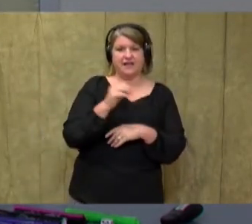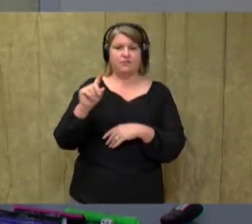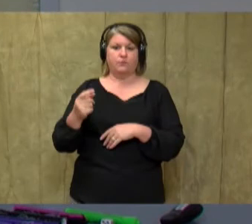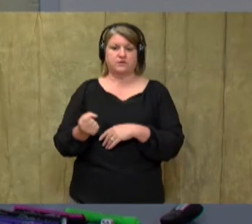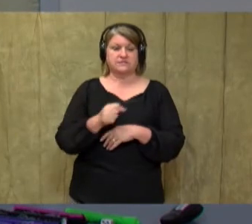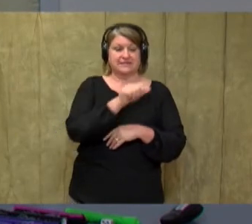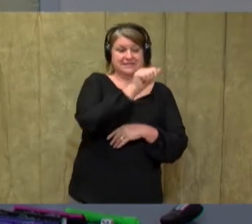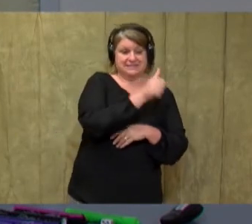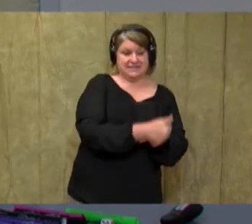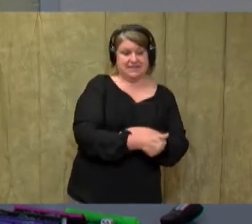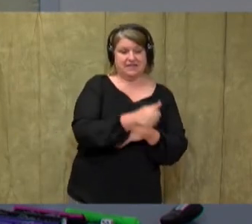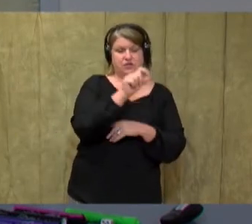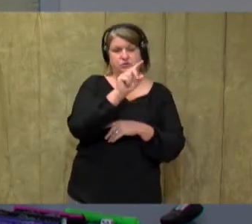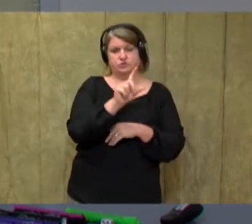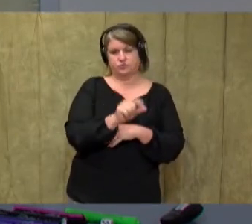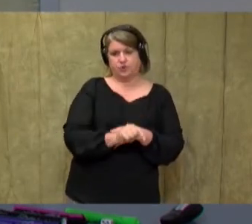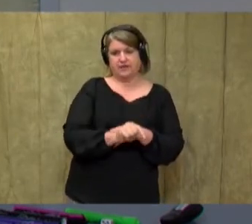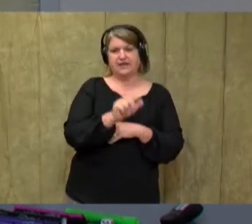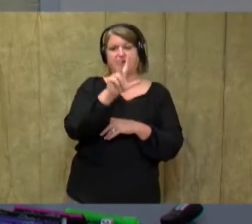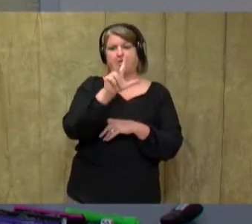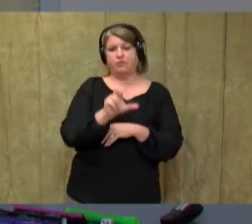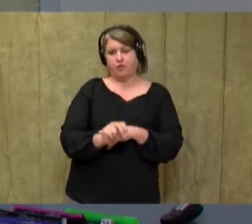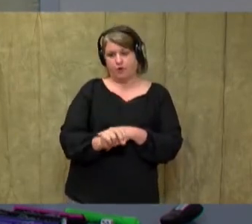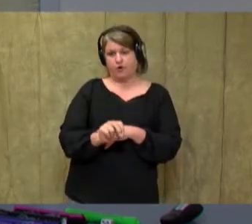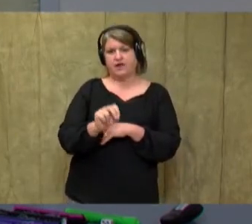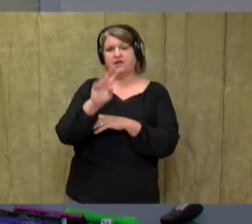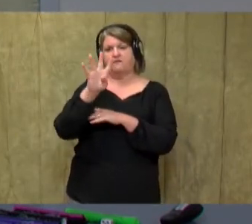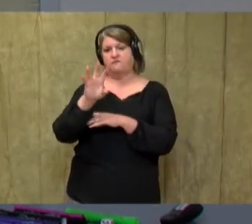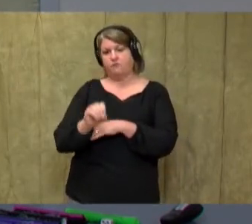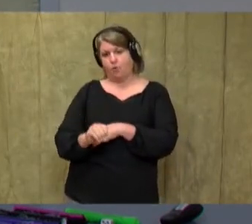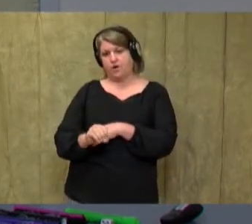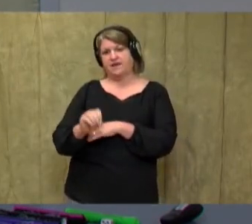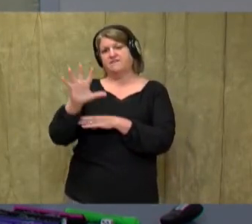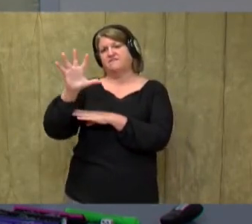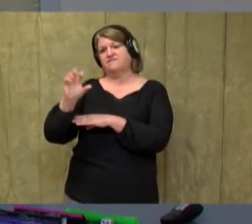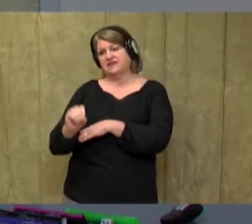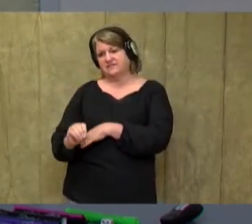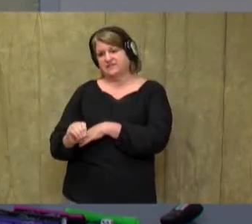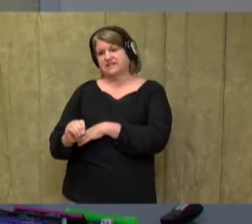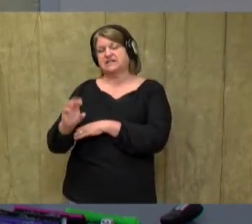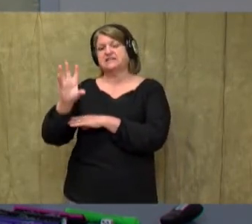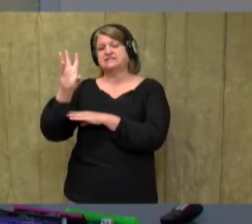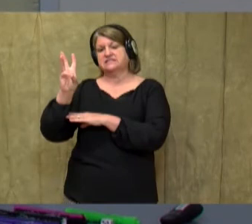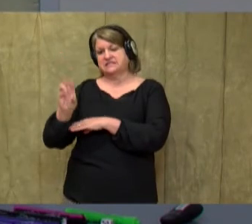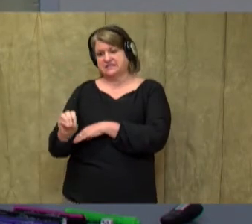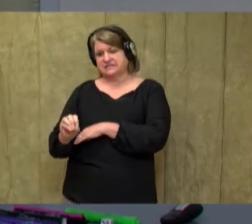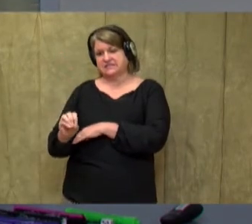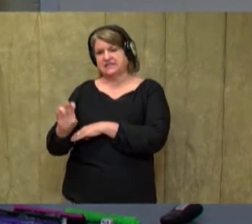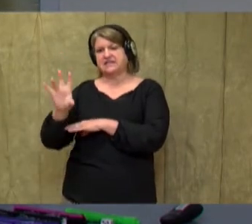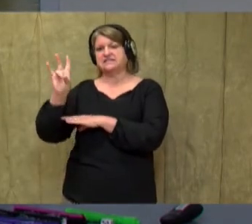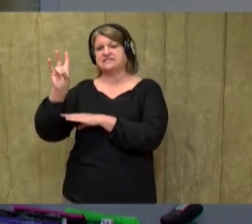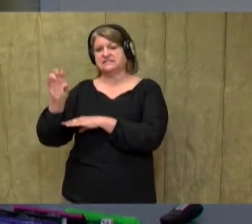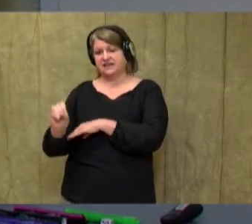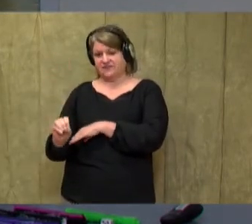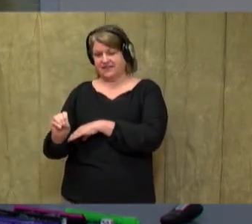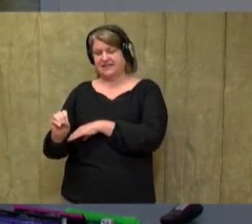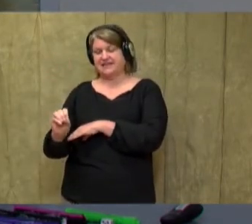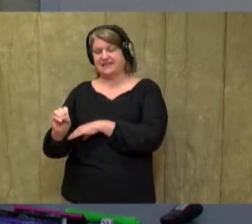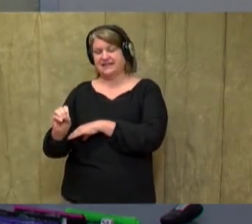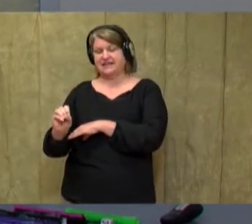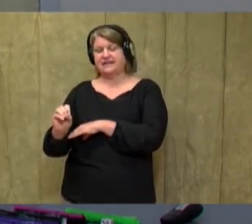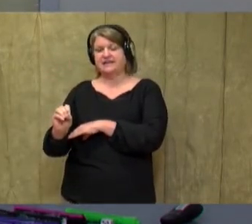10, 20, 30, 40, 50, 60,